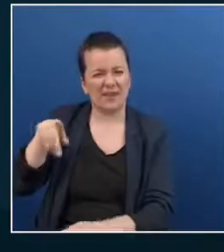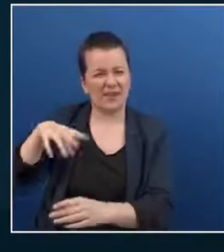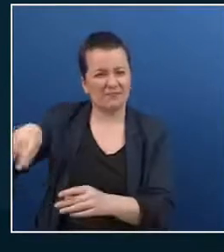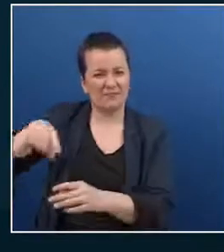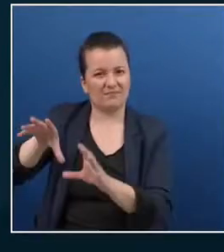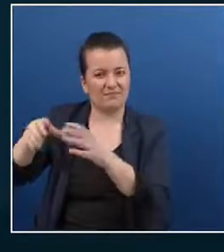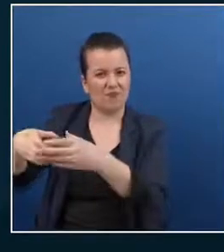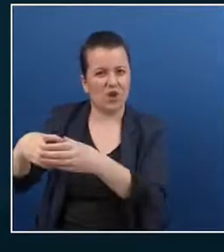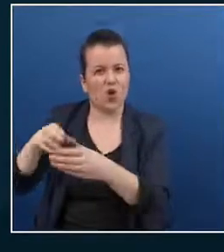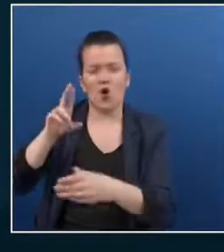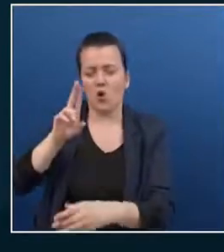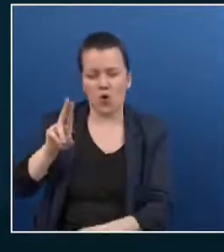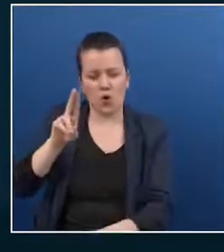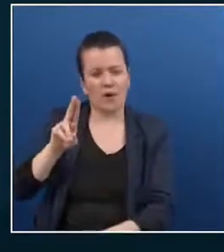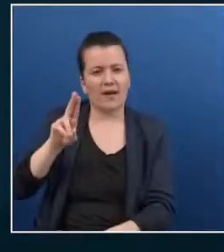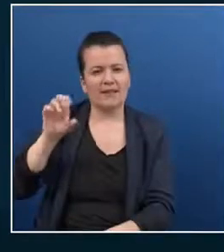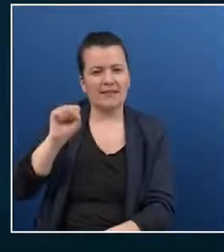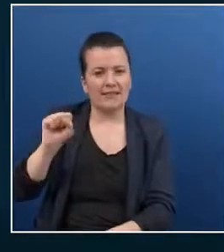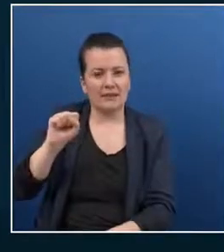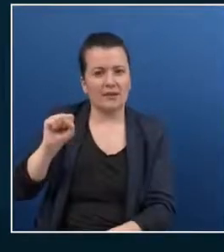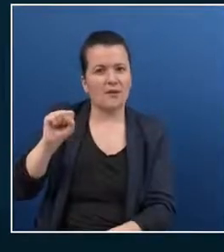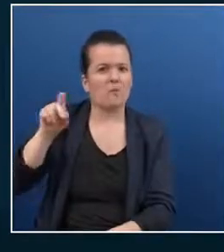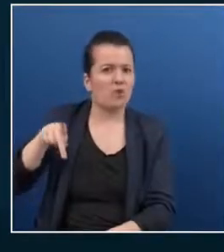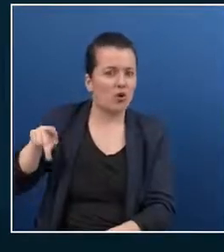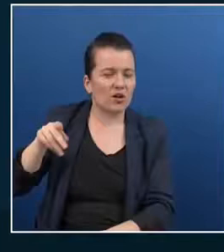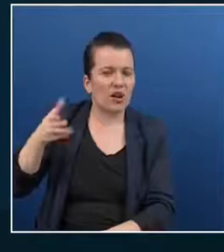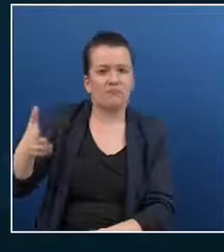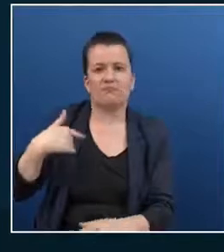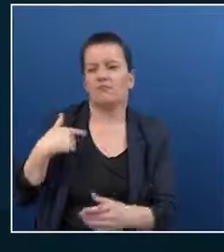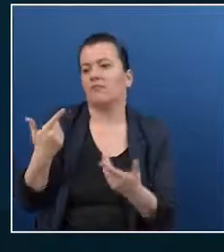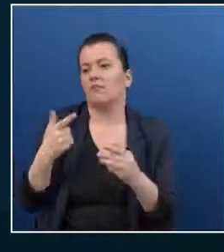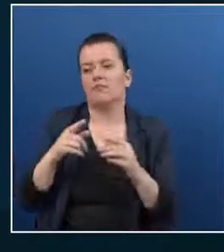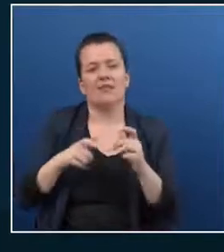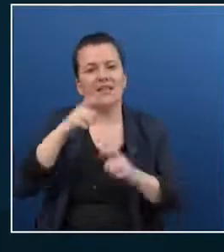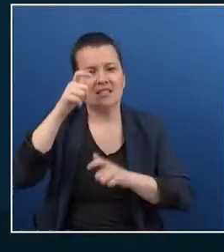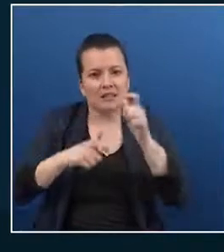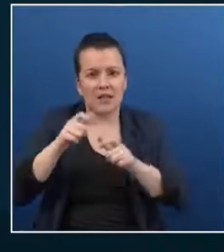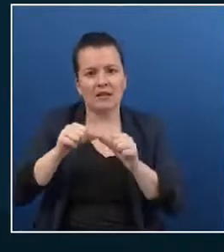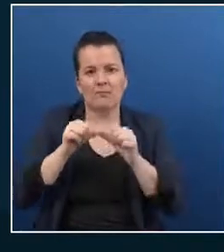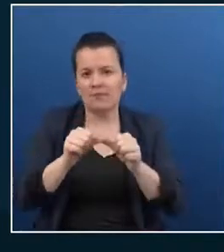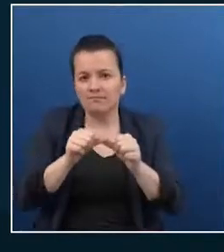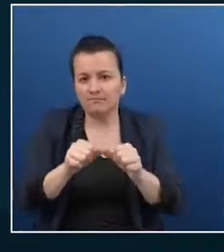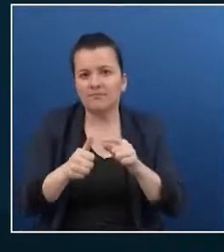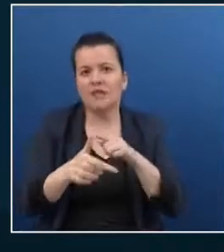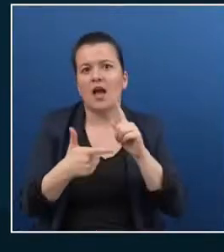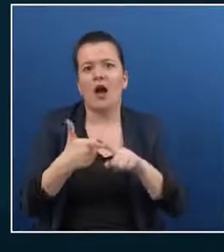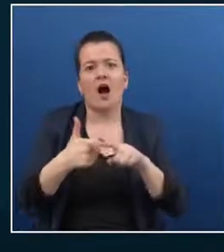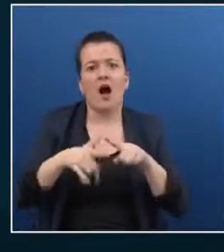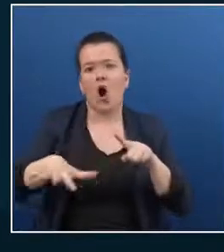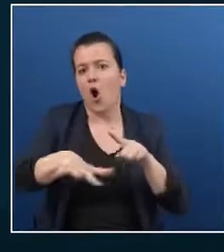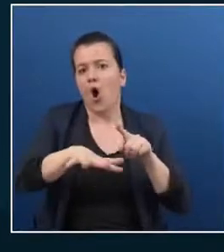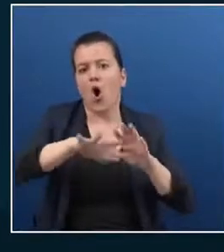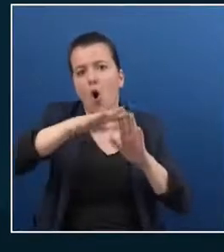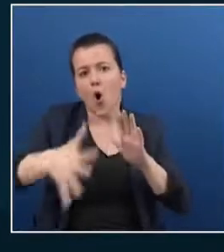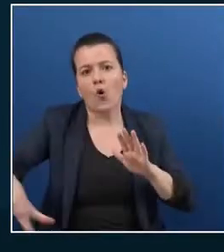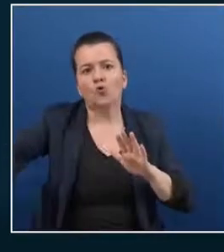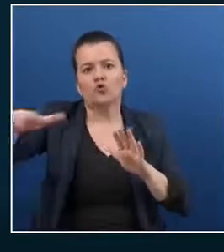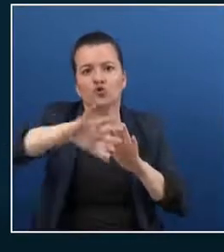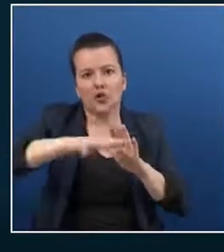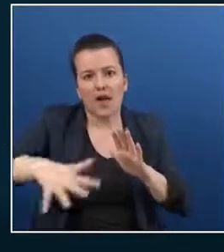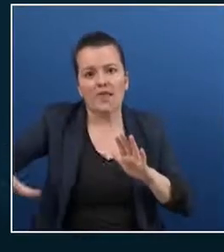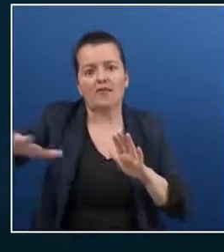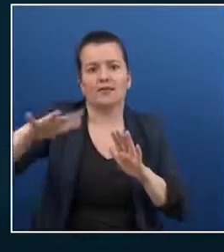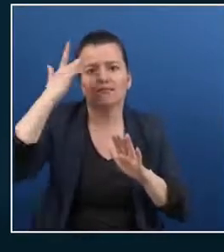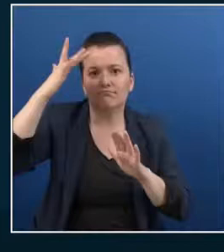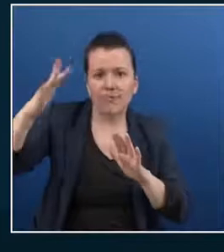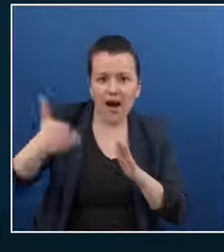sustainability or smart oceans or land. So really, it's just such a big topic that